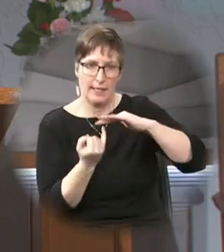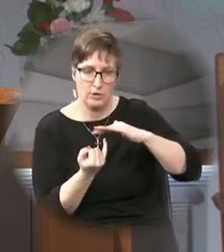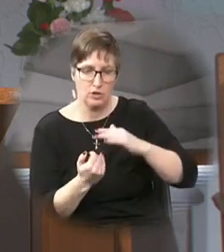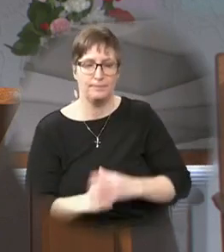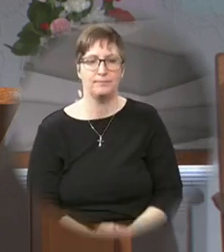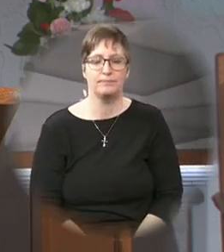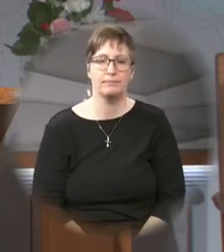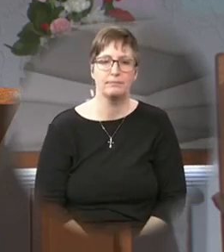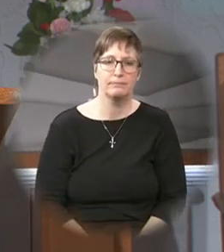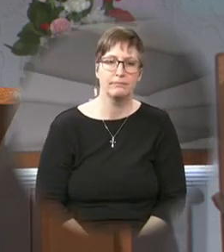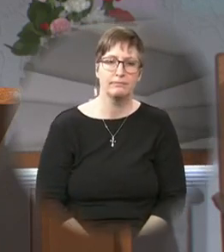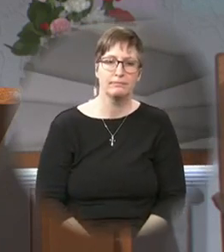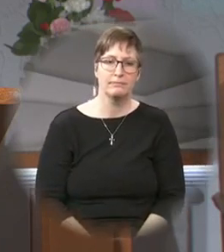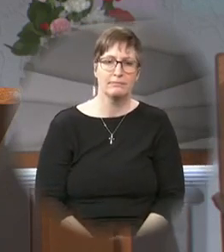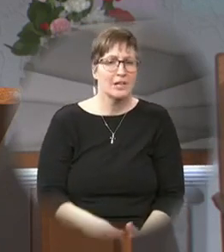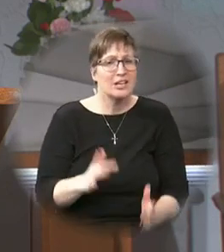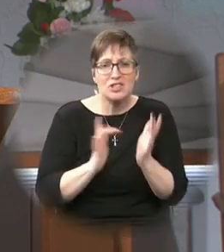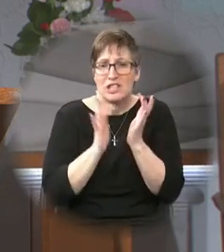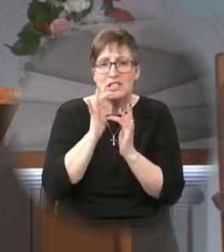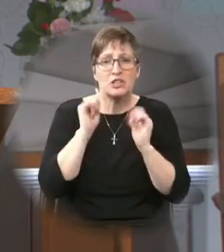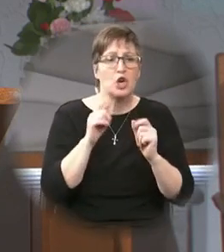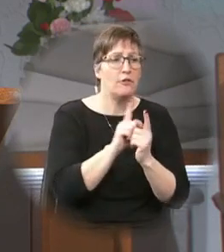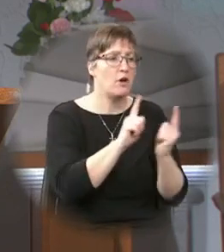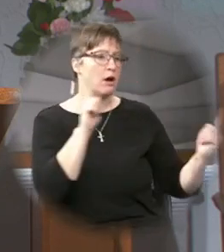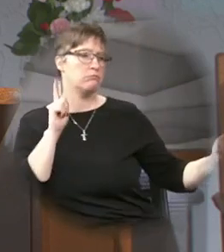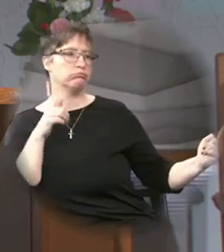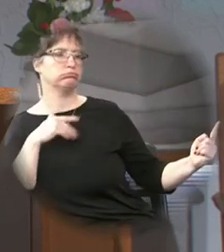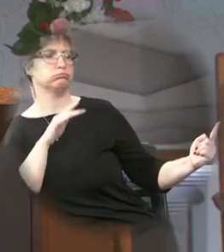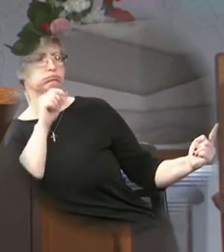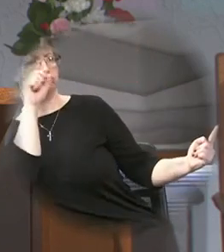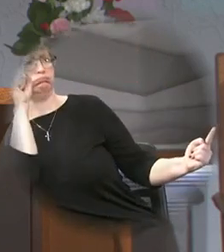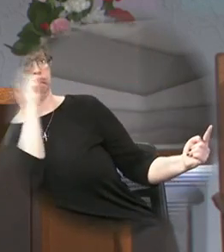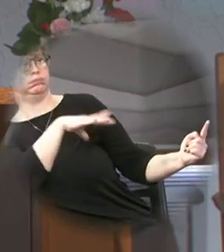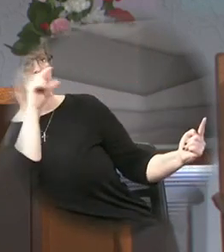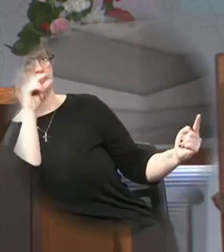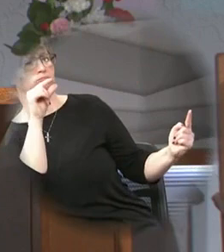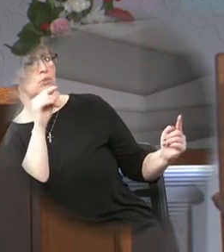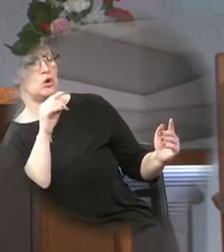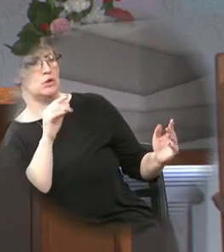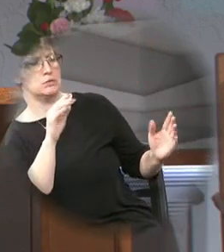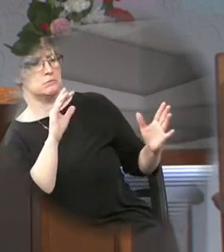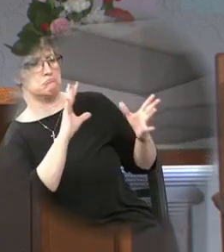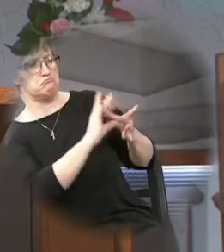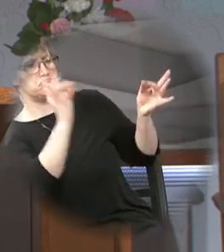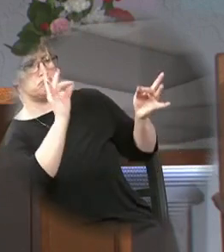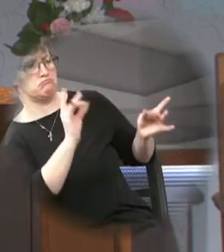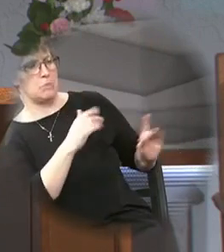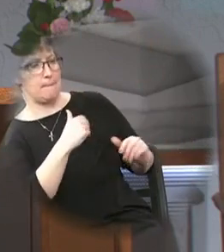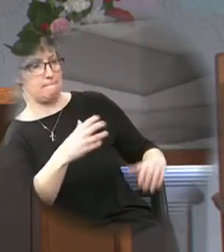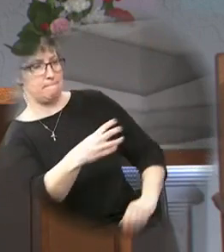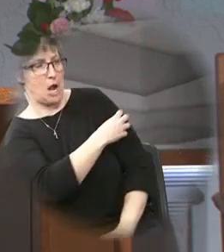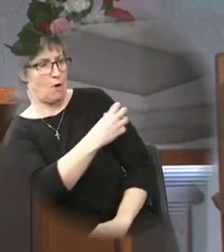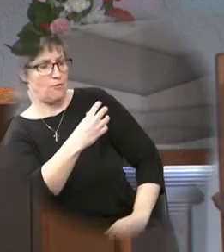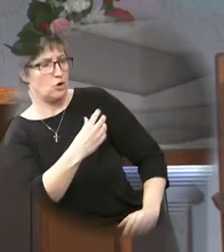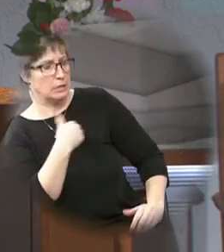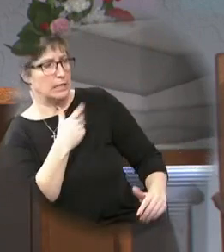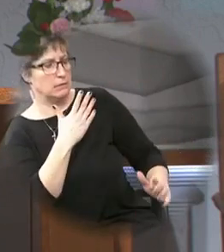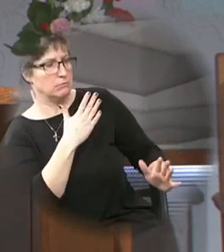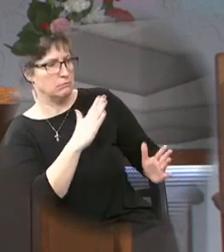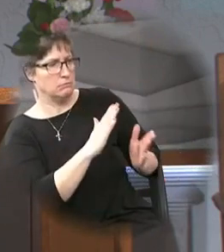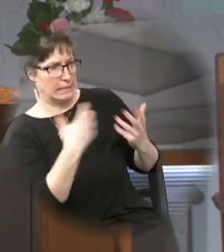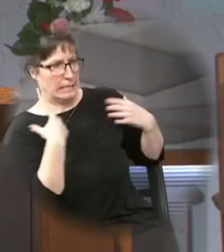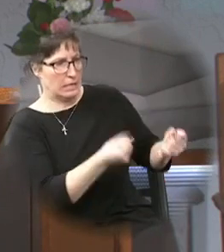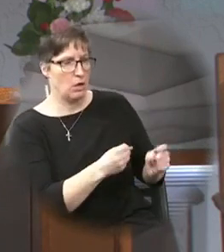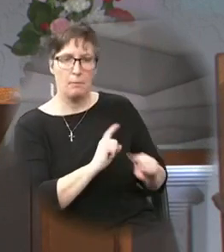than a powerful word he could have spoken from a distance to heal the man, he made a significant point in actually touching